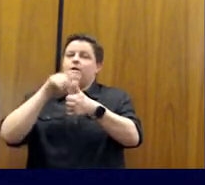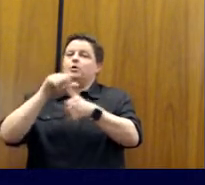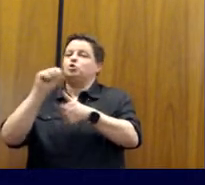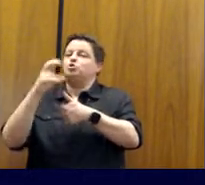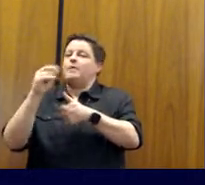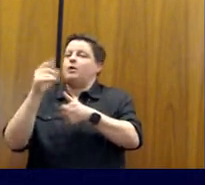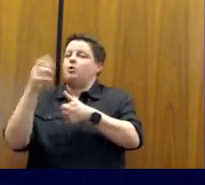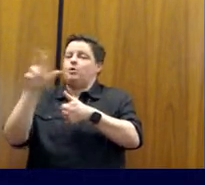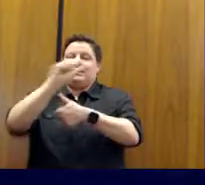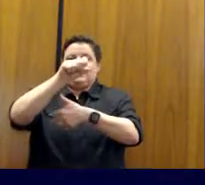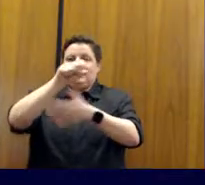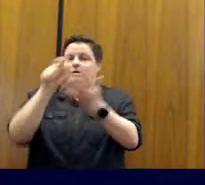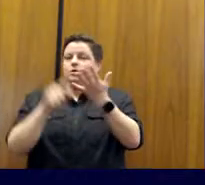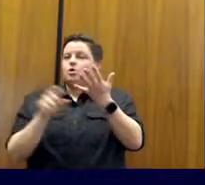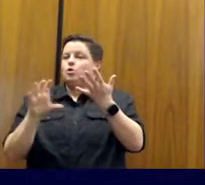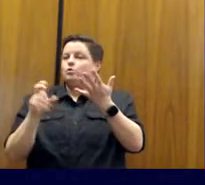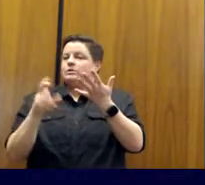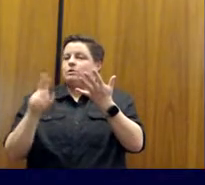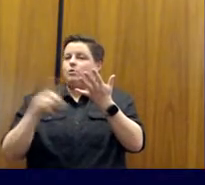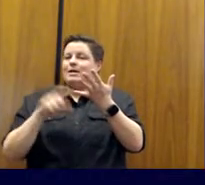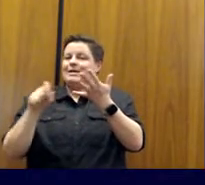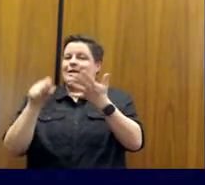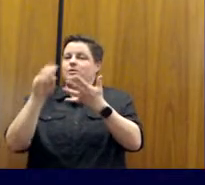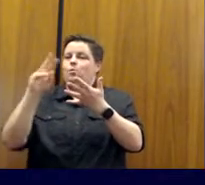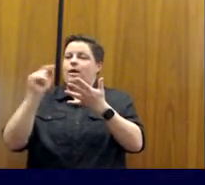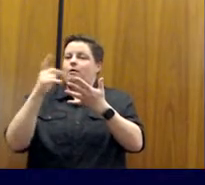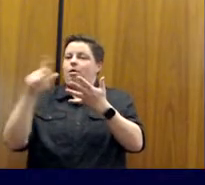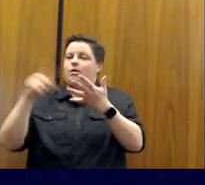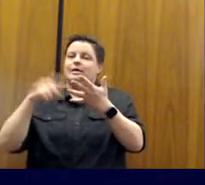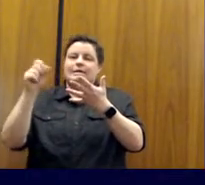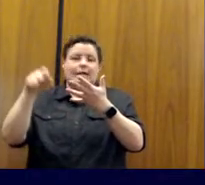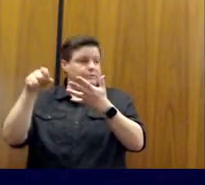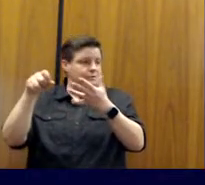Shoemaker? Yes. Commissioner Kuzma? Yes. Commissioner Wayhill? Yes.